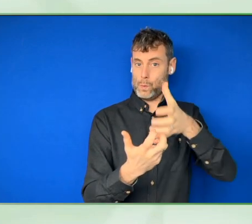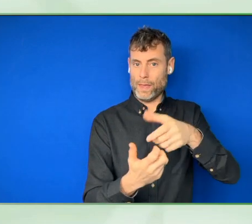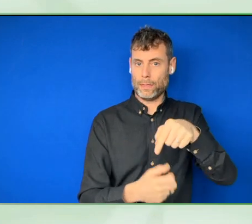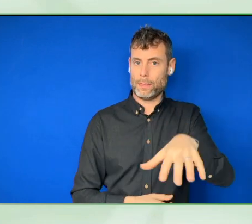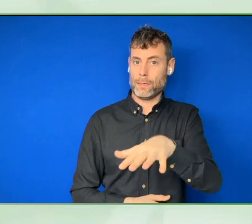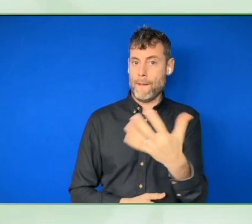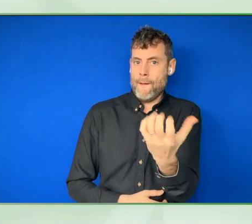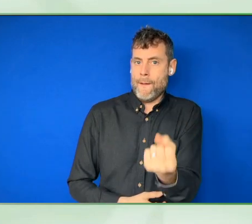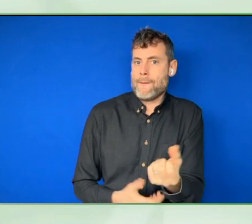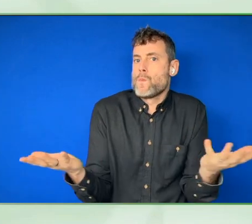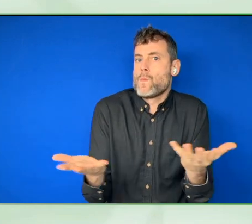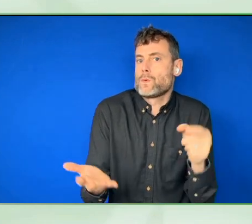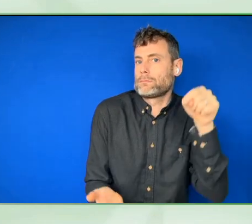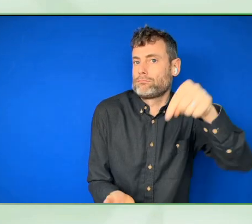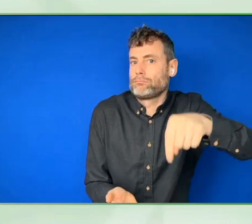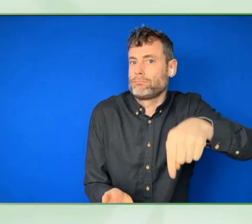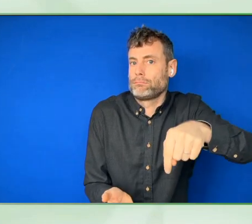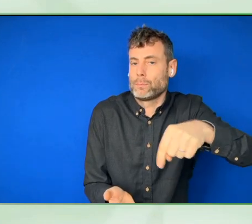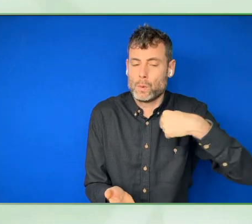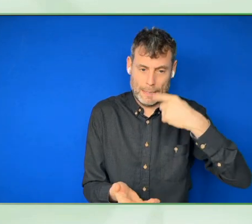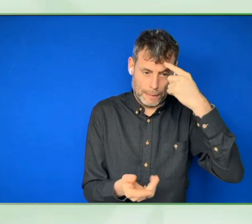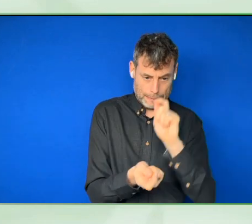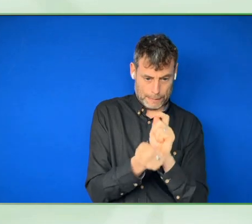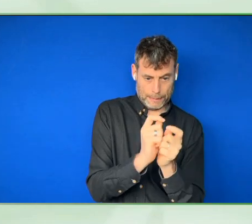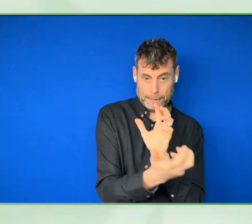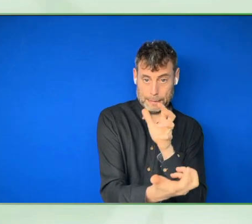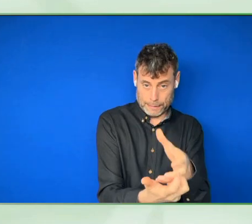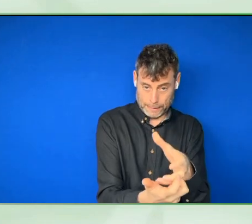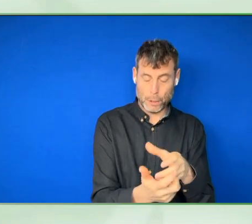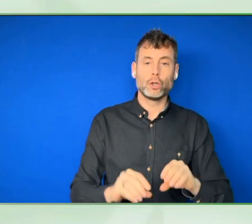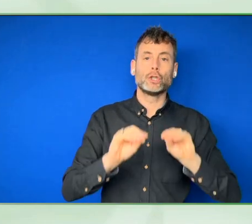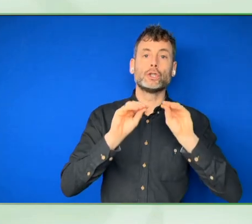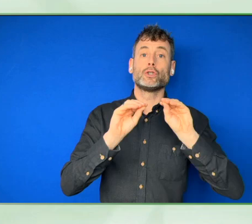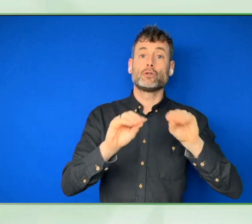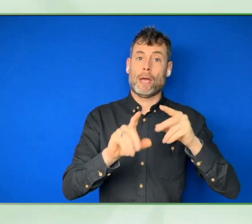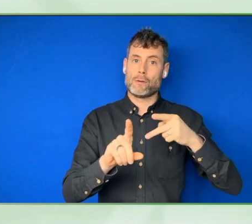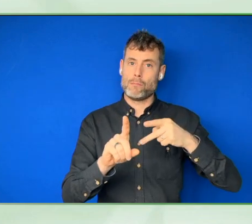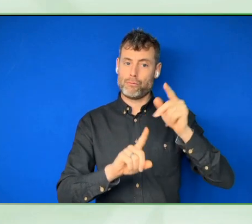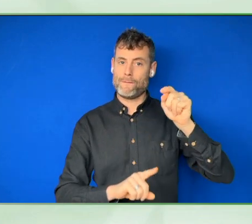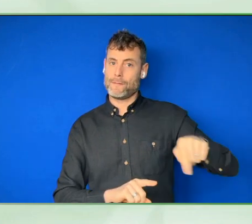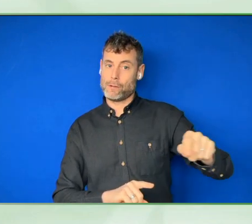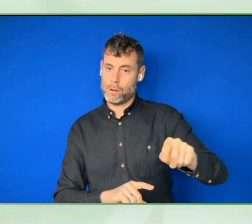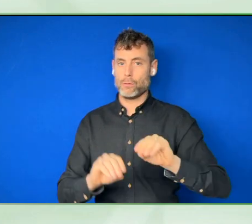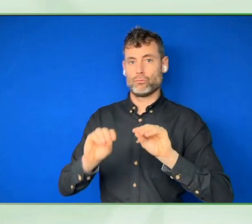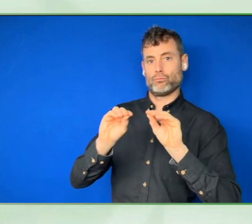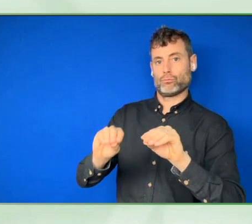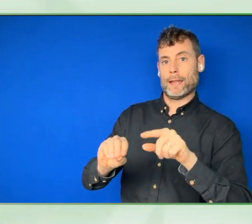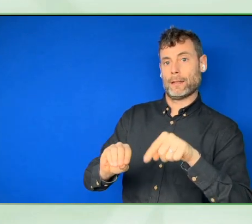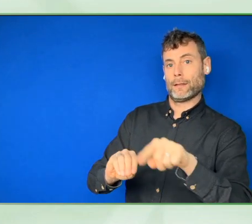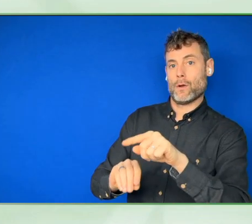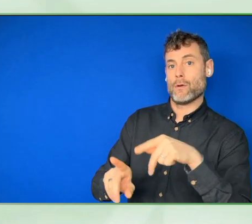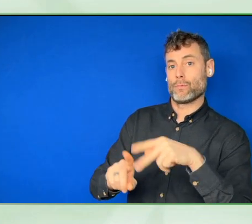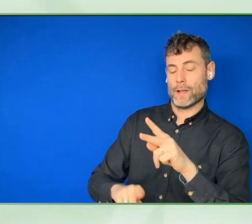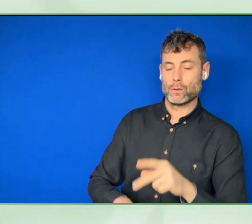training professionals for each region. The other strategy is to work technology. We work with available technology.